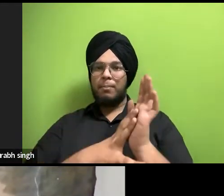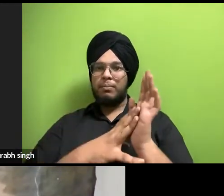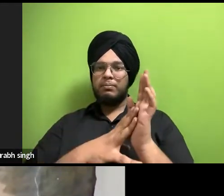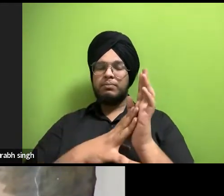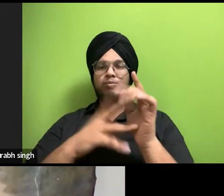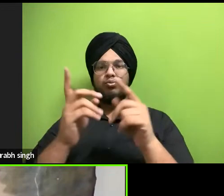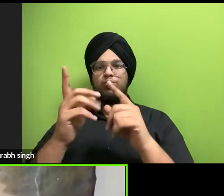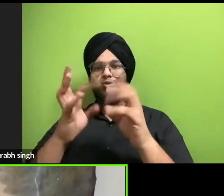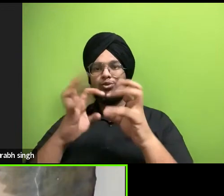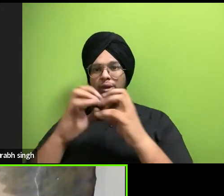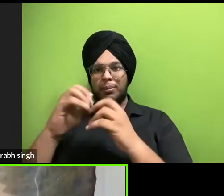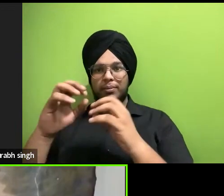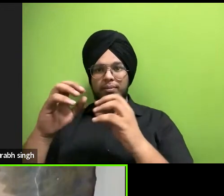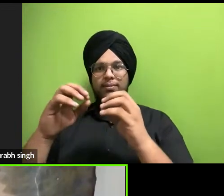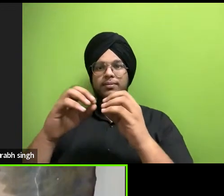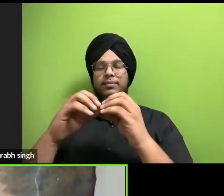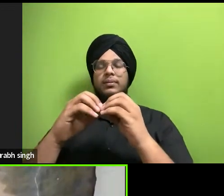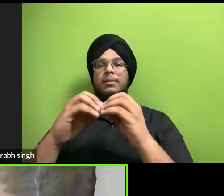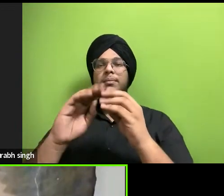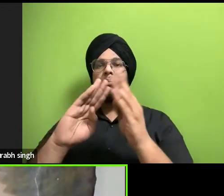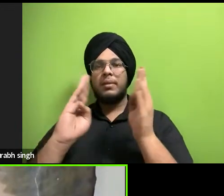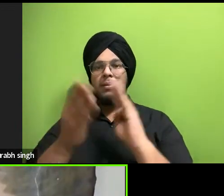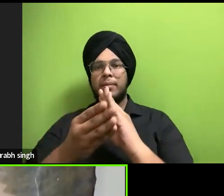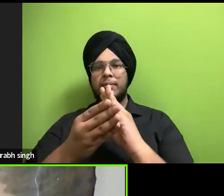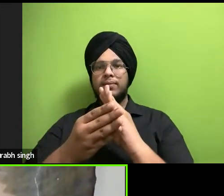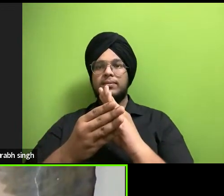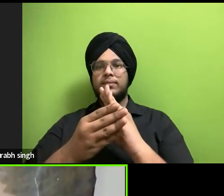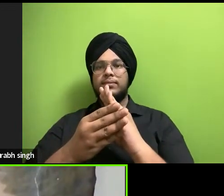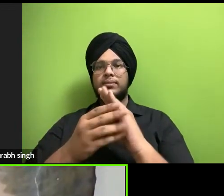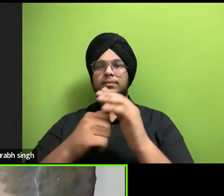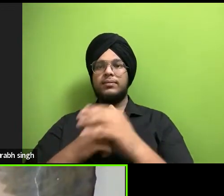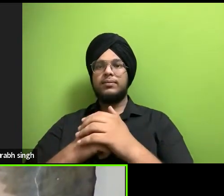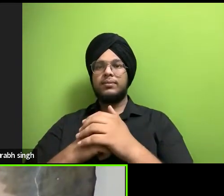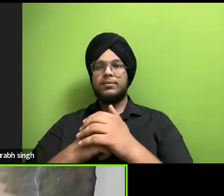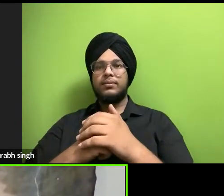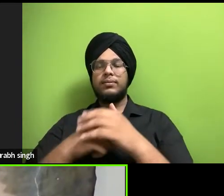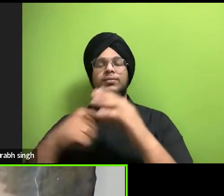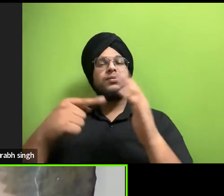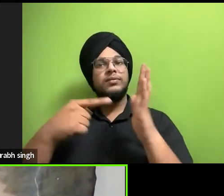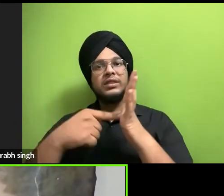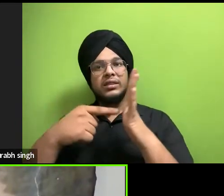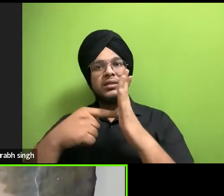more, has become who we are. So